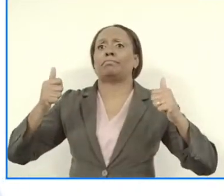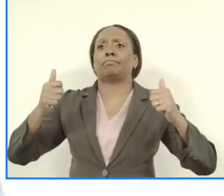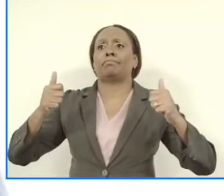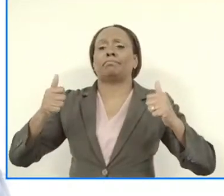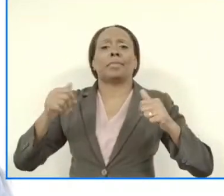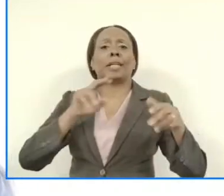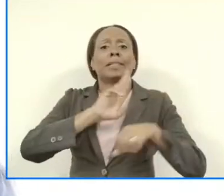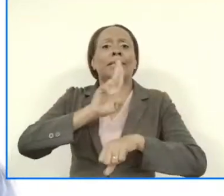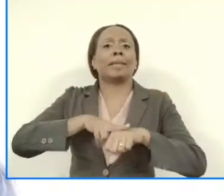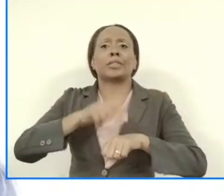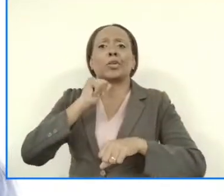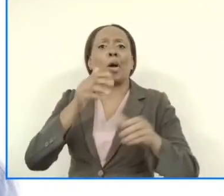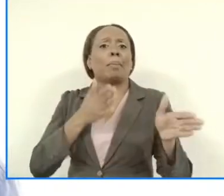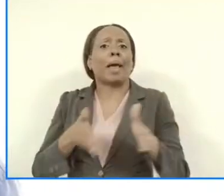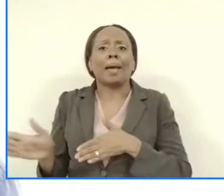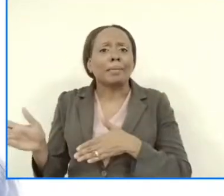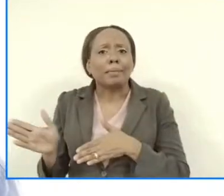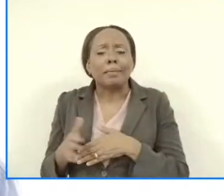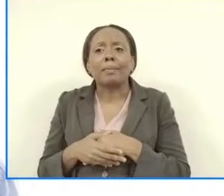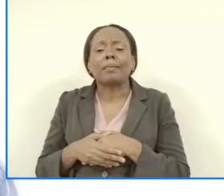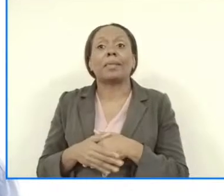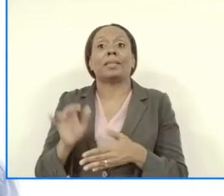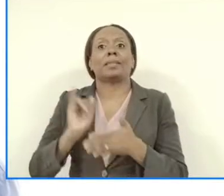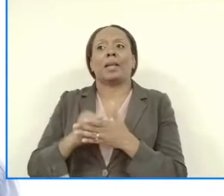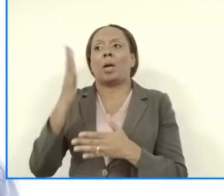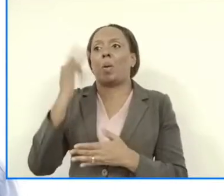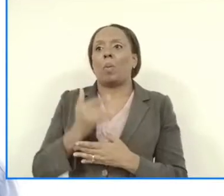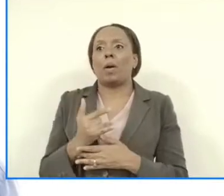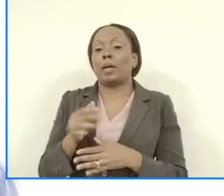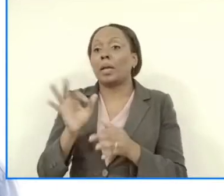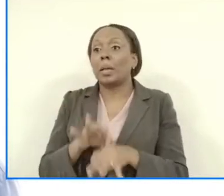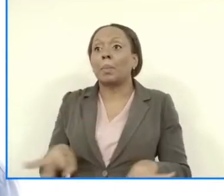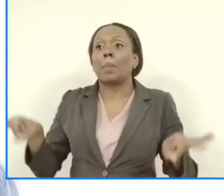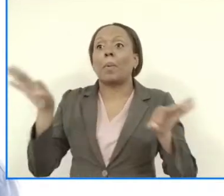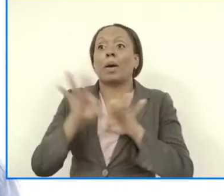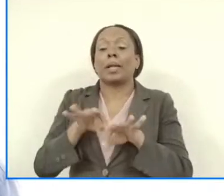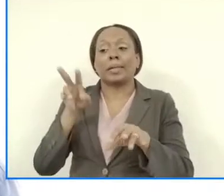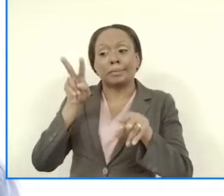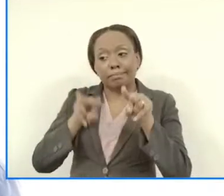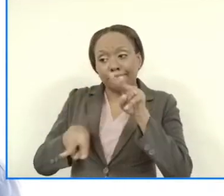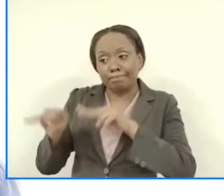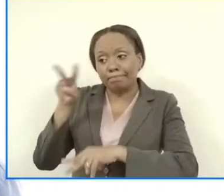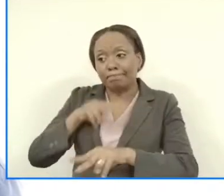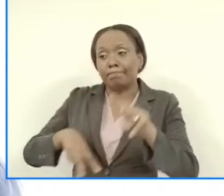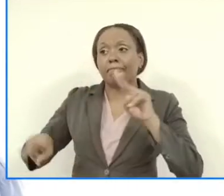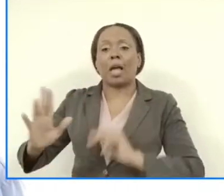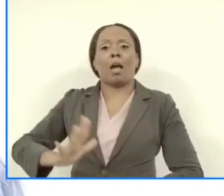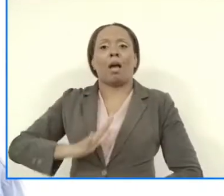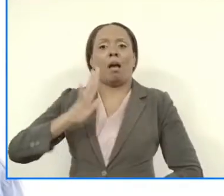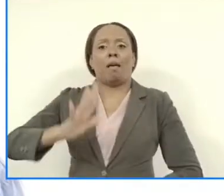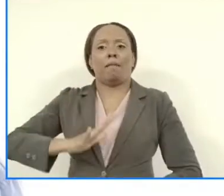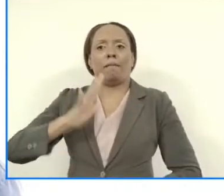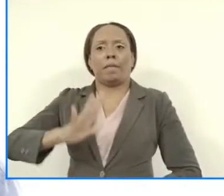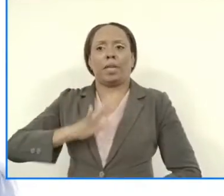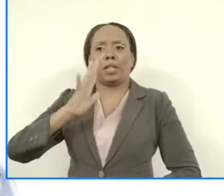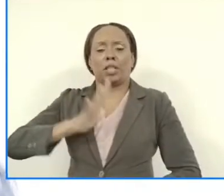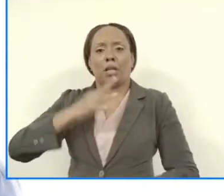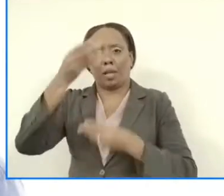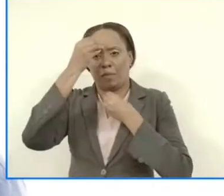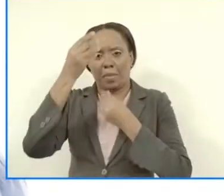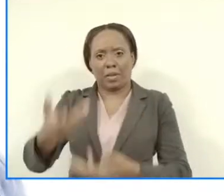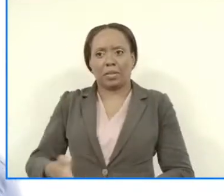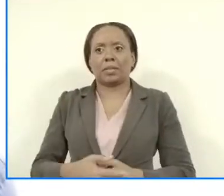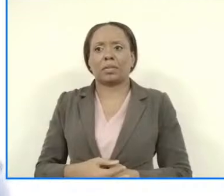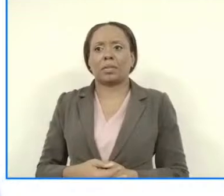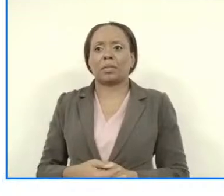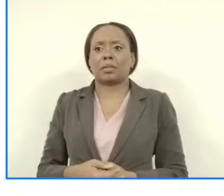this time to keep monitoring the official channels and keep up to date. That way you know what is going on. In this